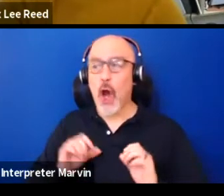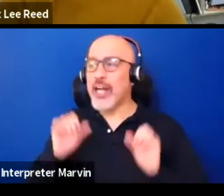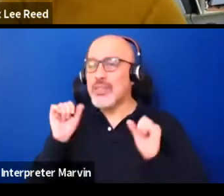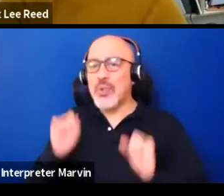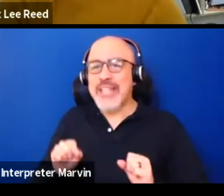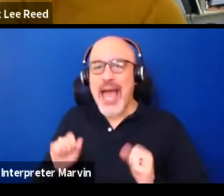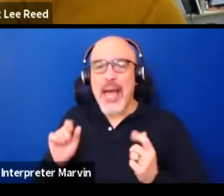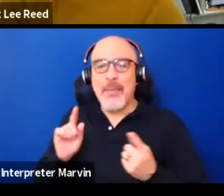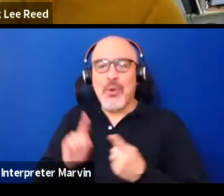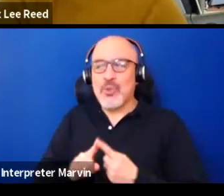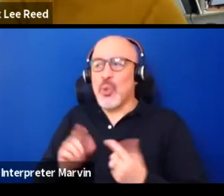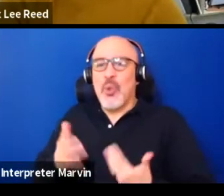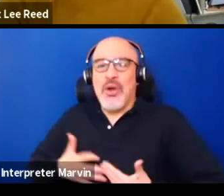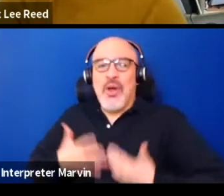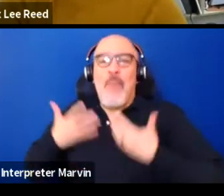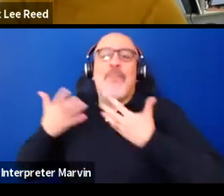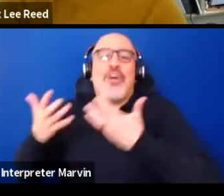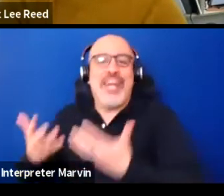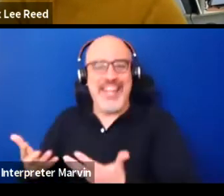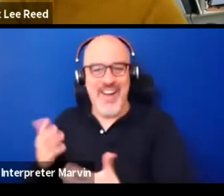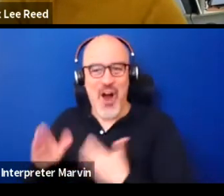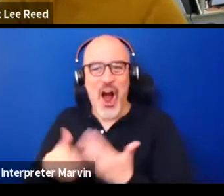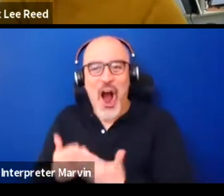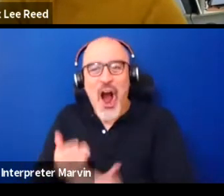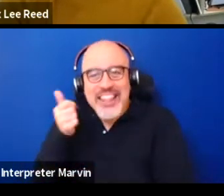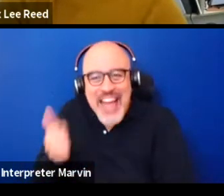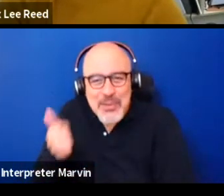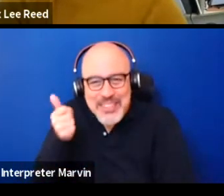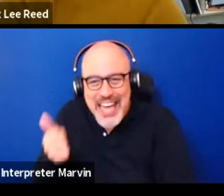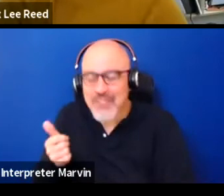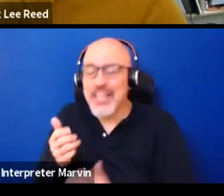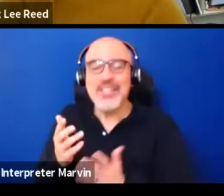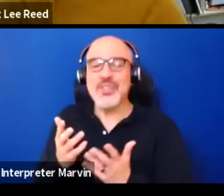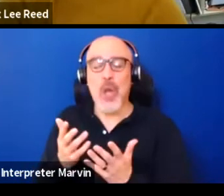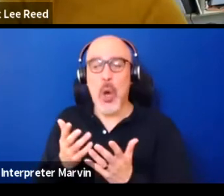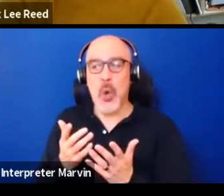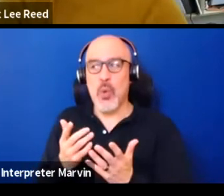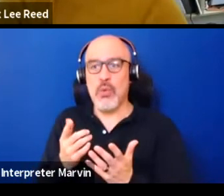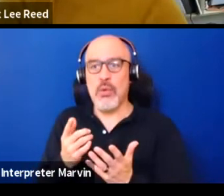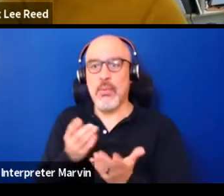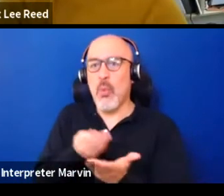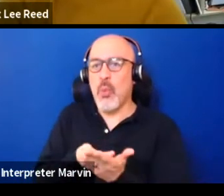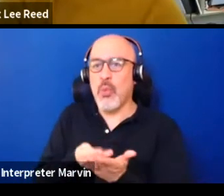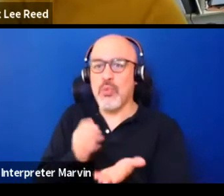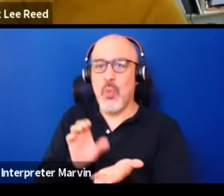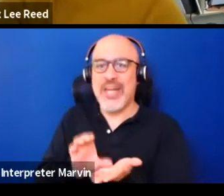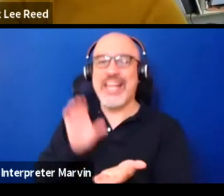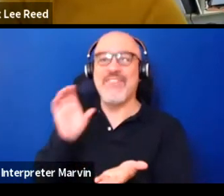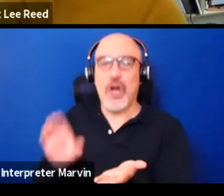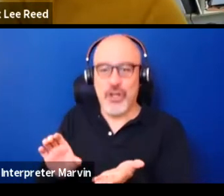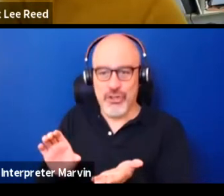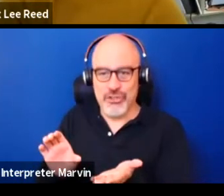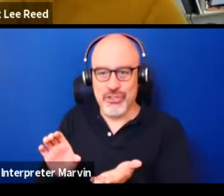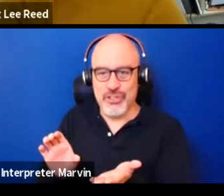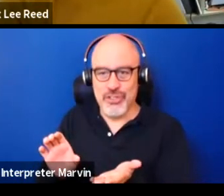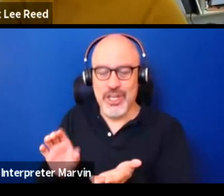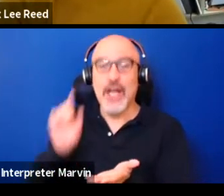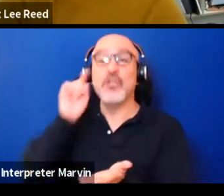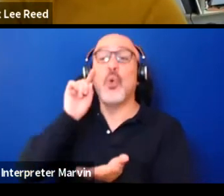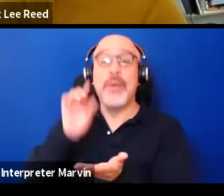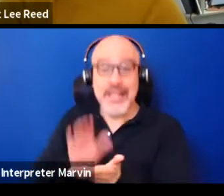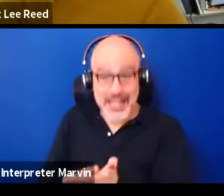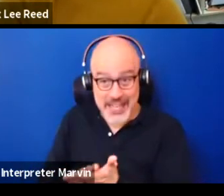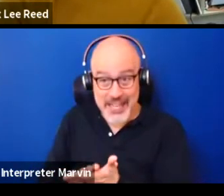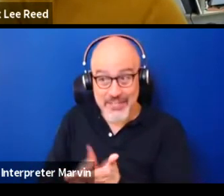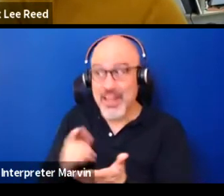entire selves. Mm-hmm. And so we have to have funders that believe that we can